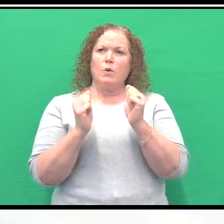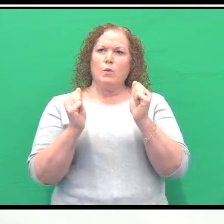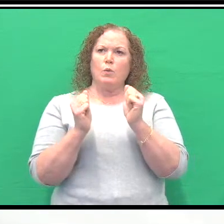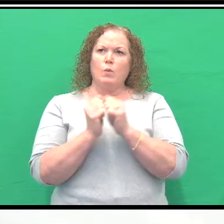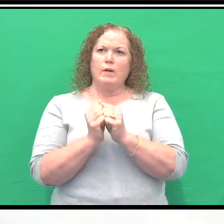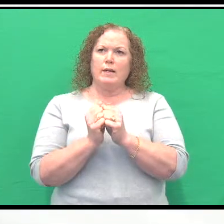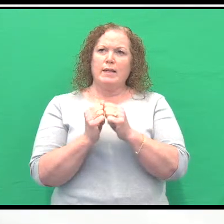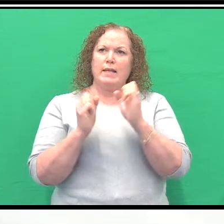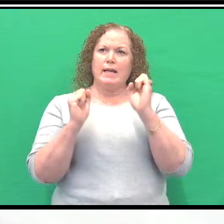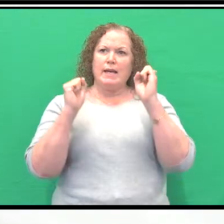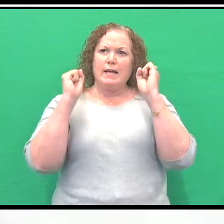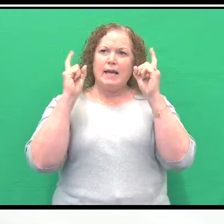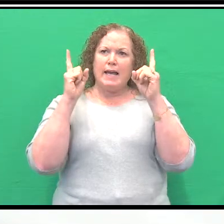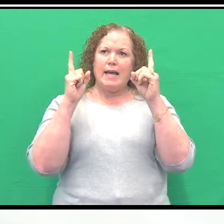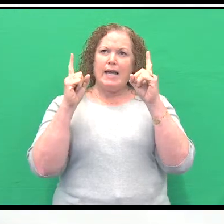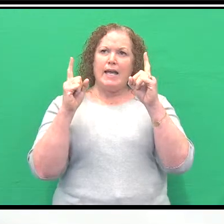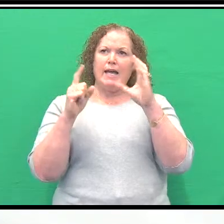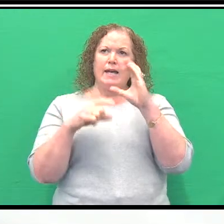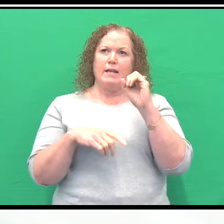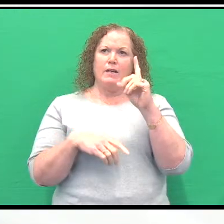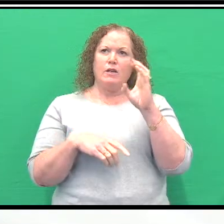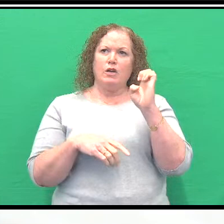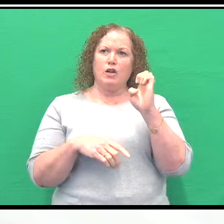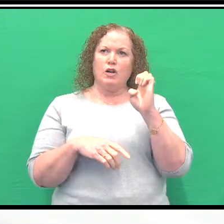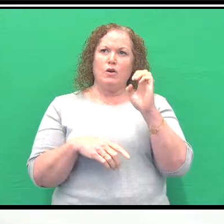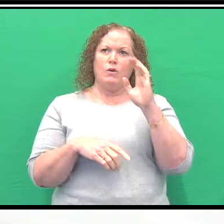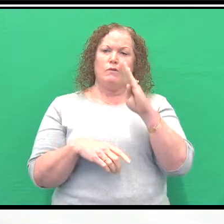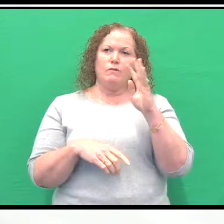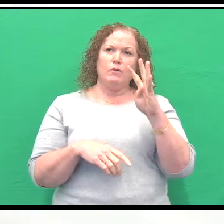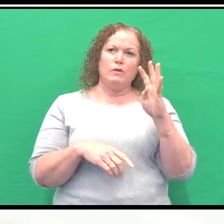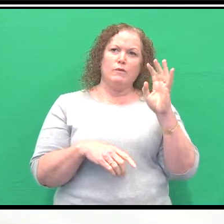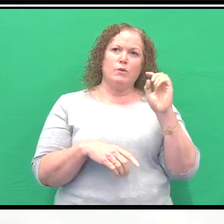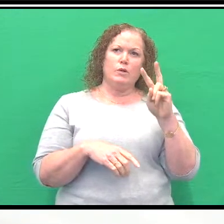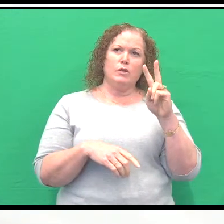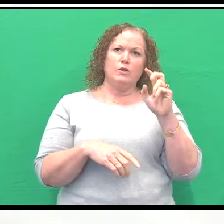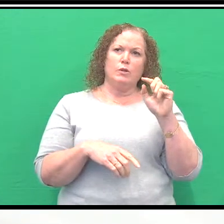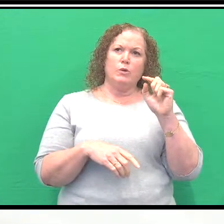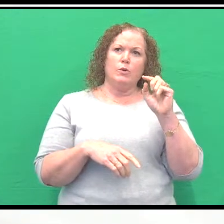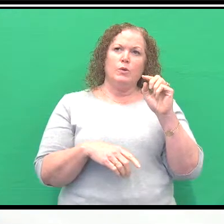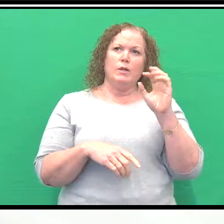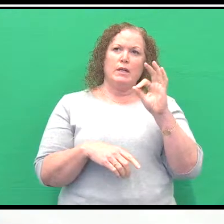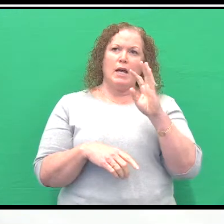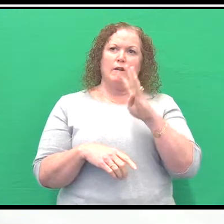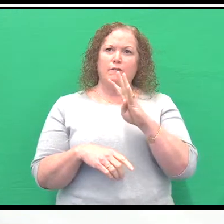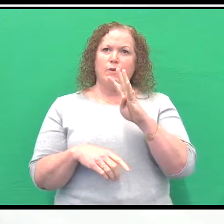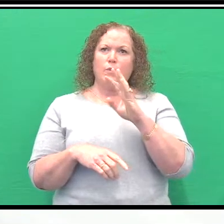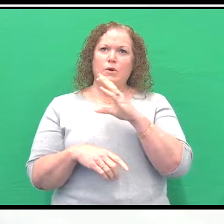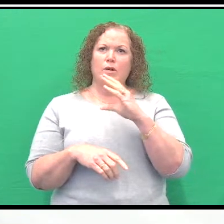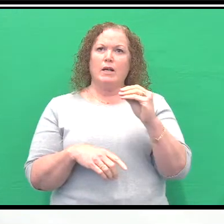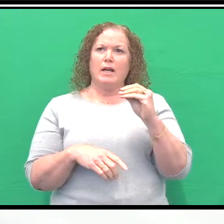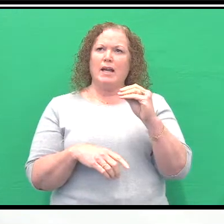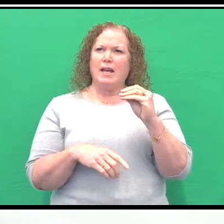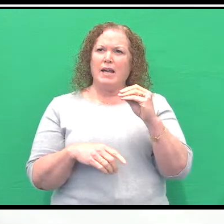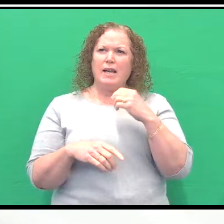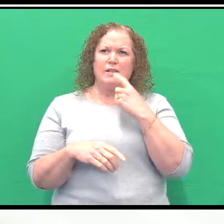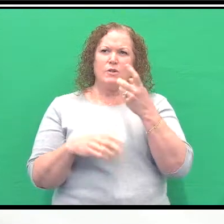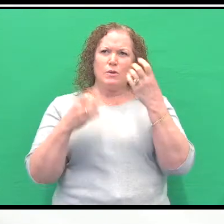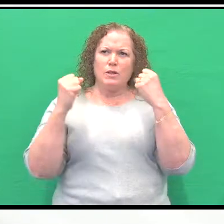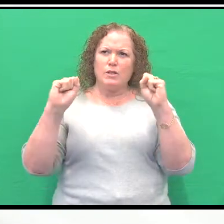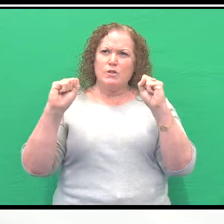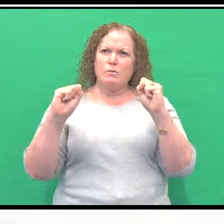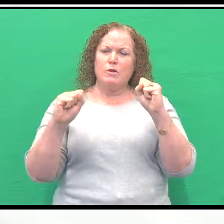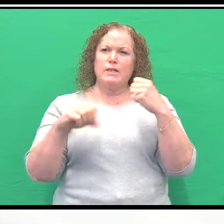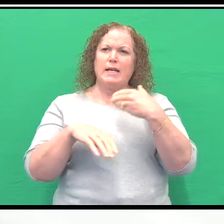44934, and directed the superintendent or designee to send out appropriate legal notices. The roll